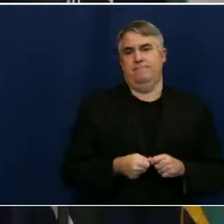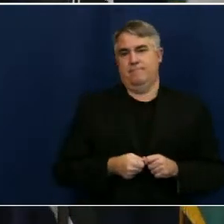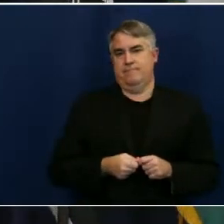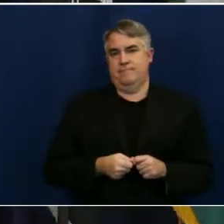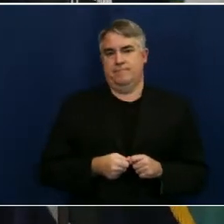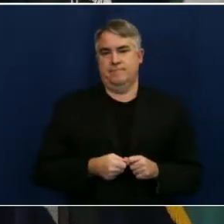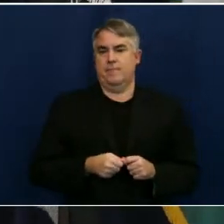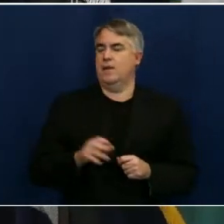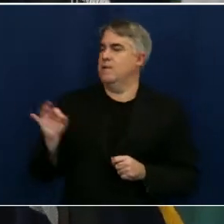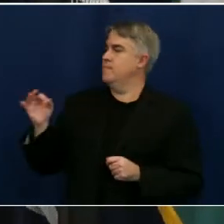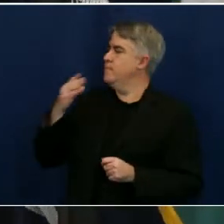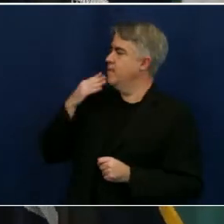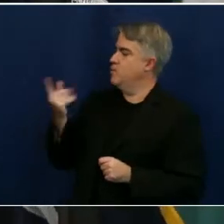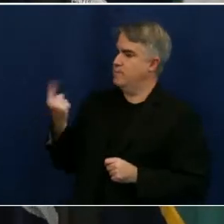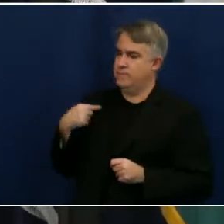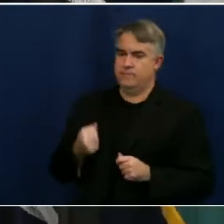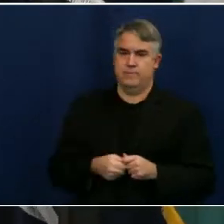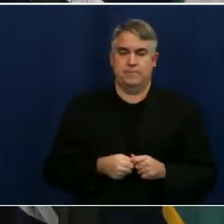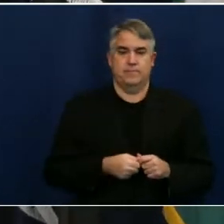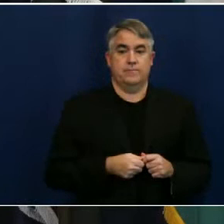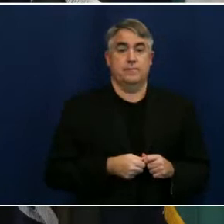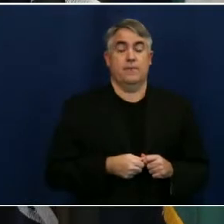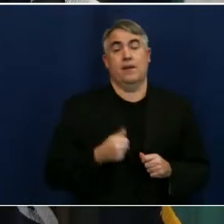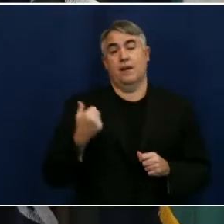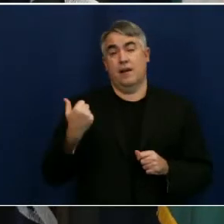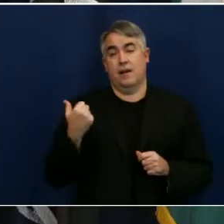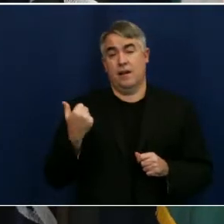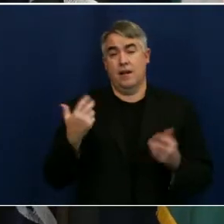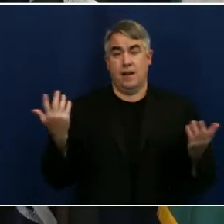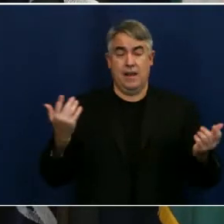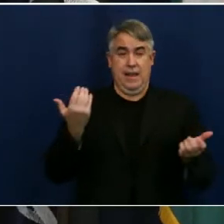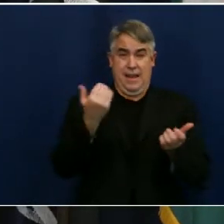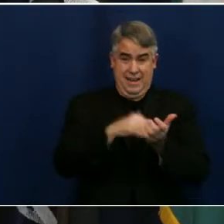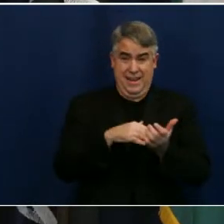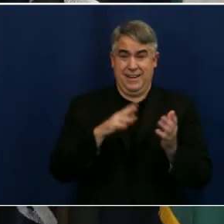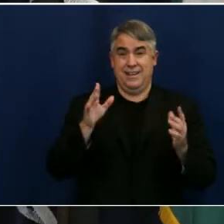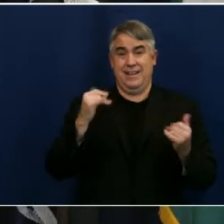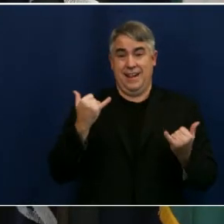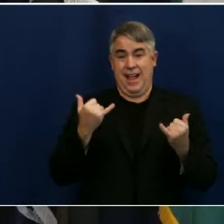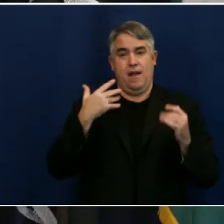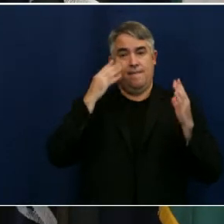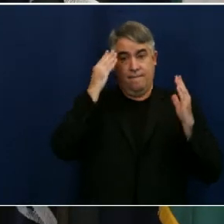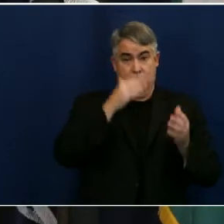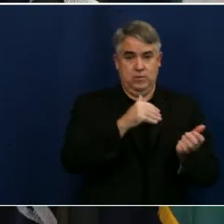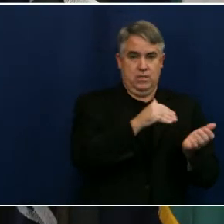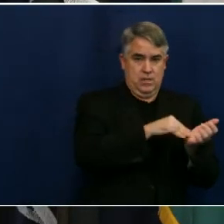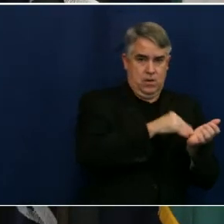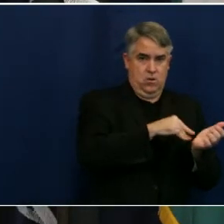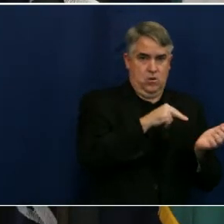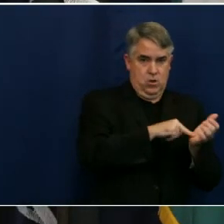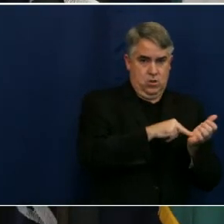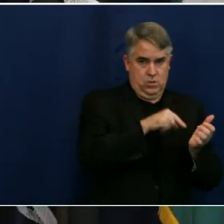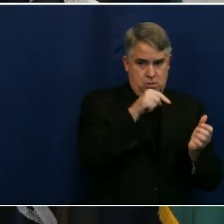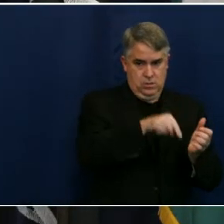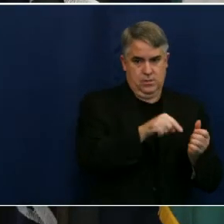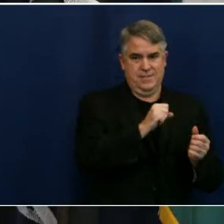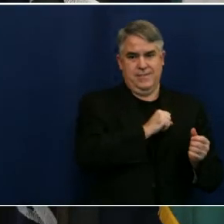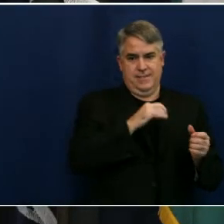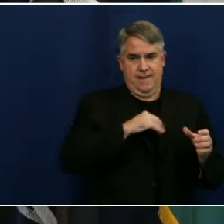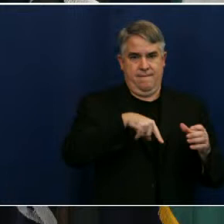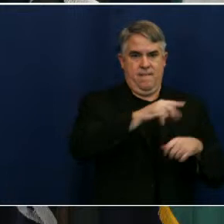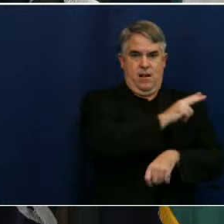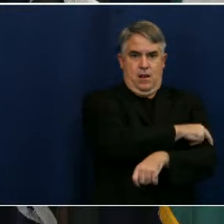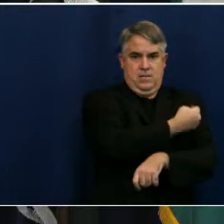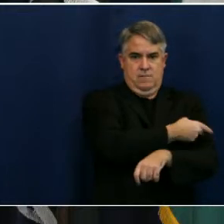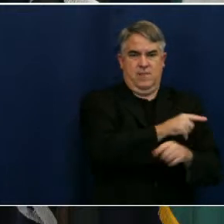Okay, thank you, Dr. Wooten. Yeah, so we're going to continue. Again, we're doing healthcare in 65 and older. Next, we will go to those